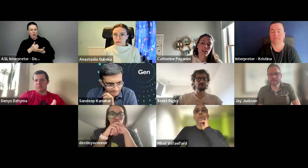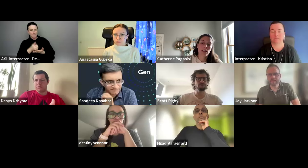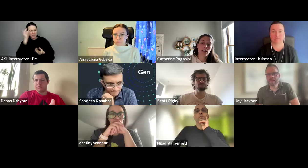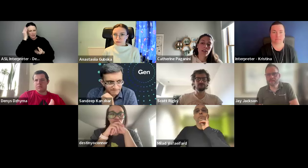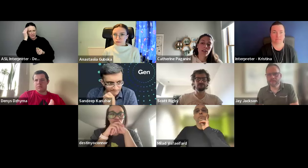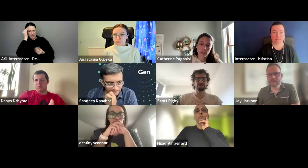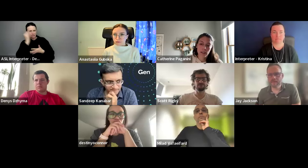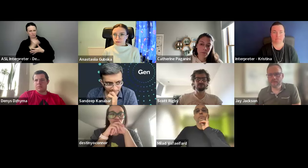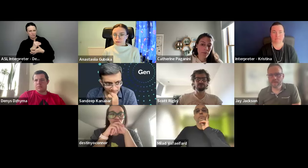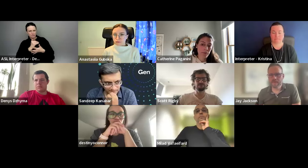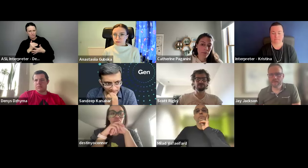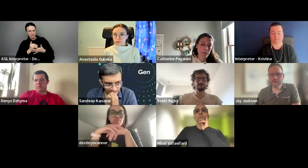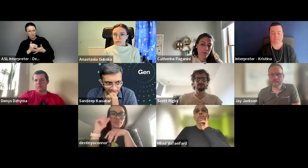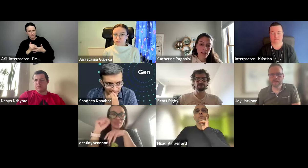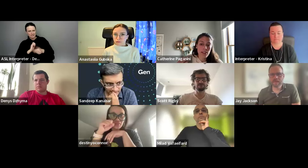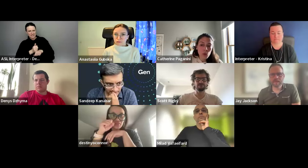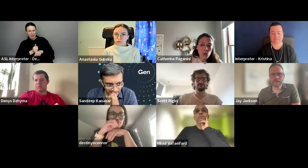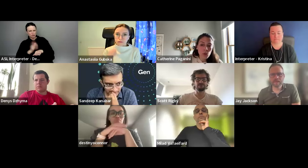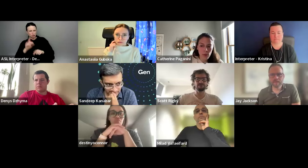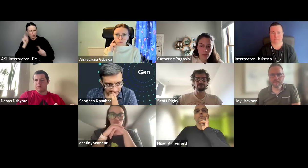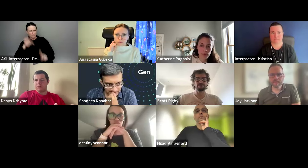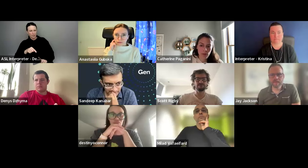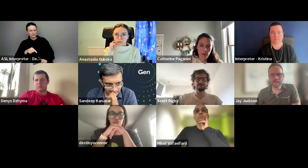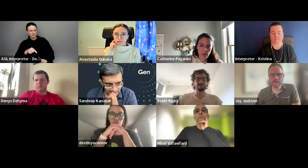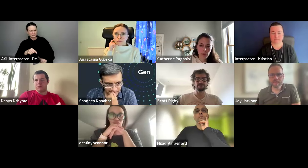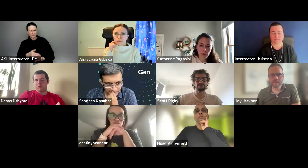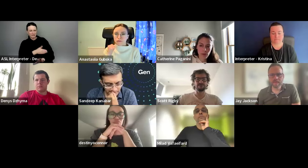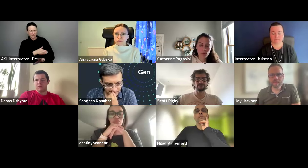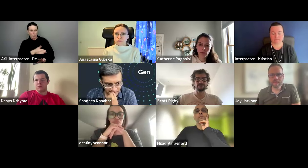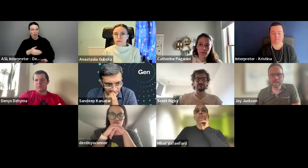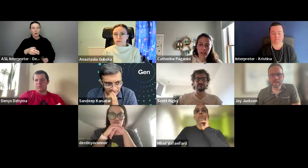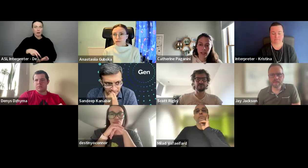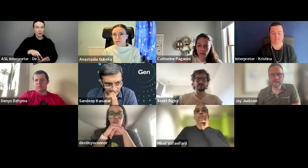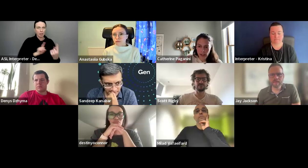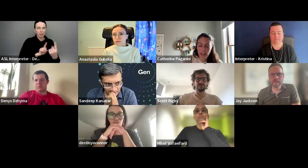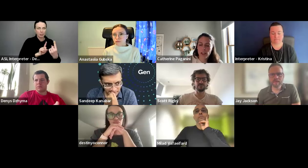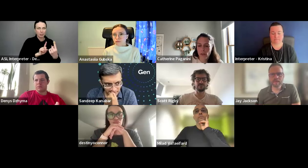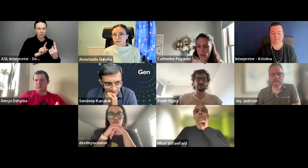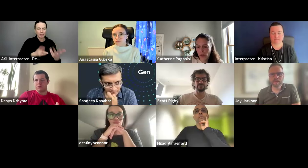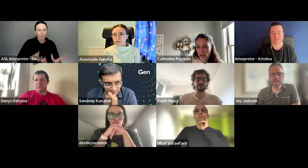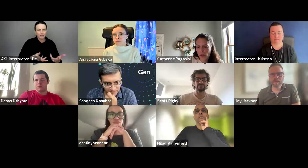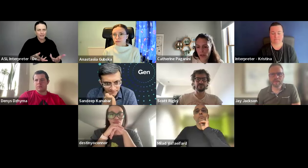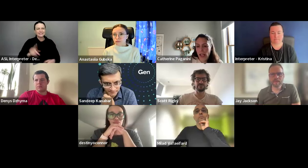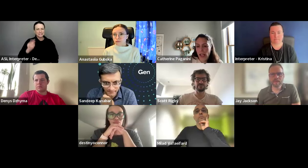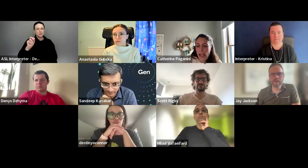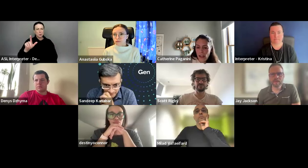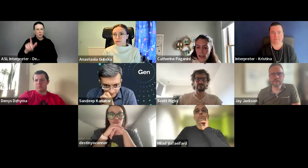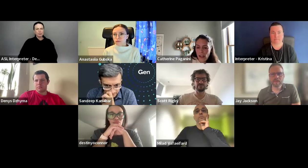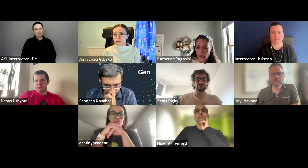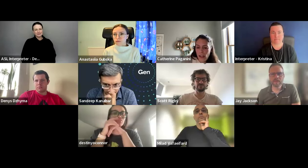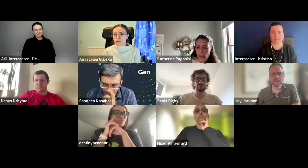right? And it's a tool to help through, like, yeah, kind of achieve those